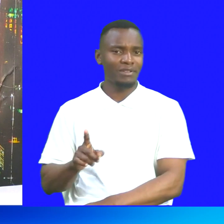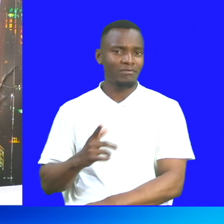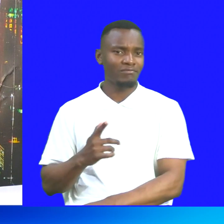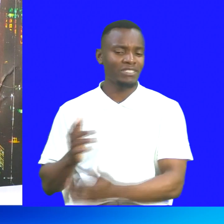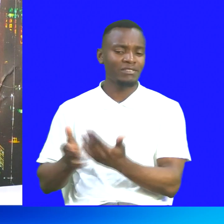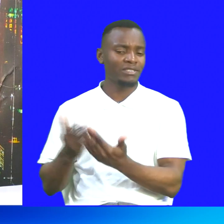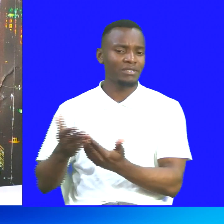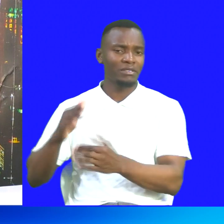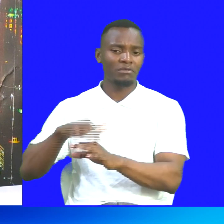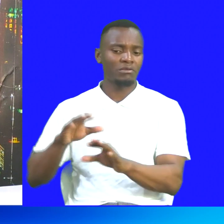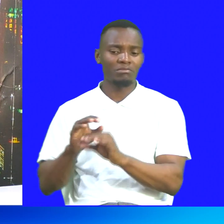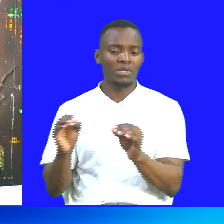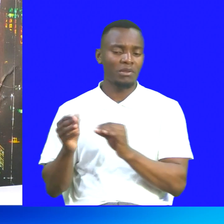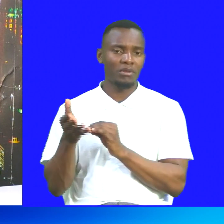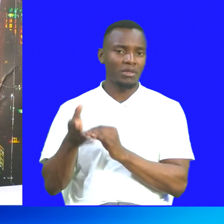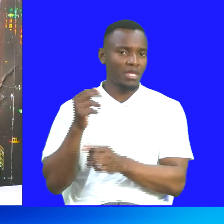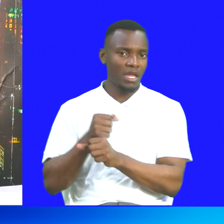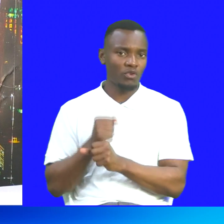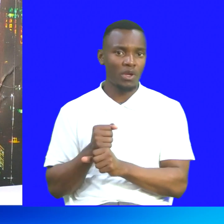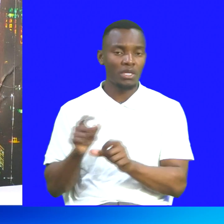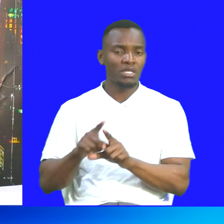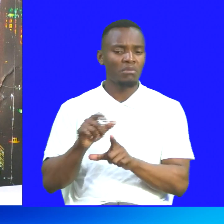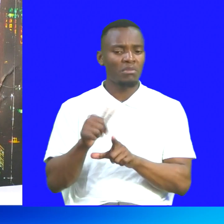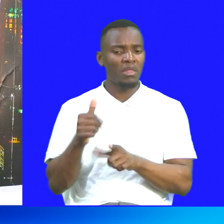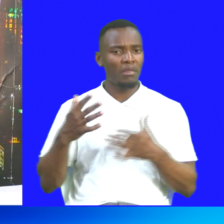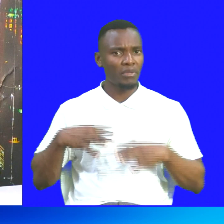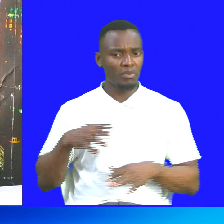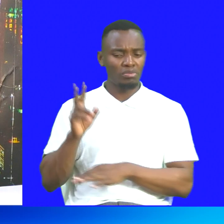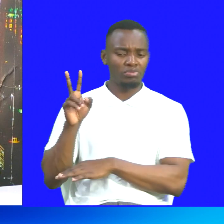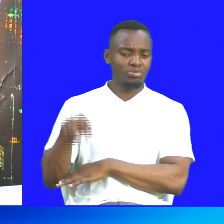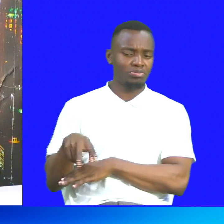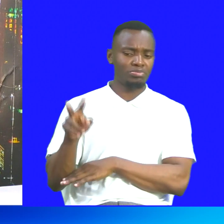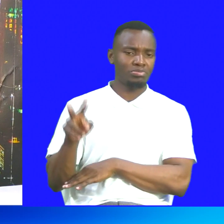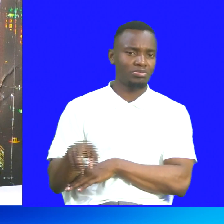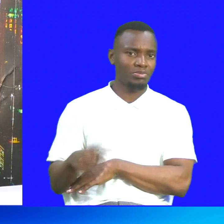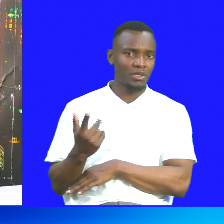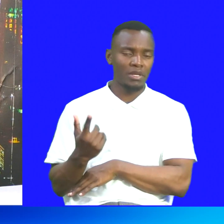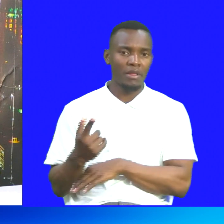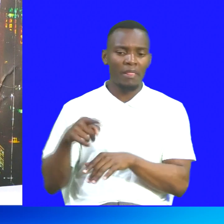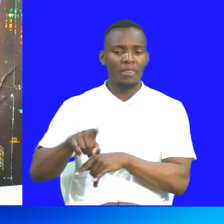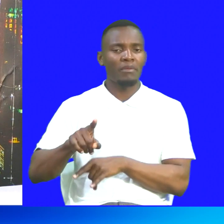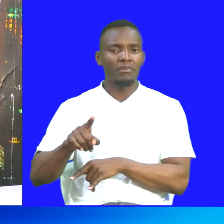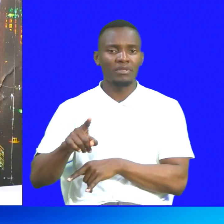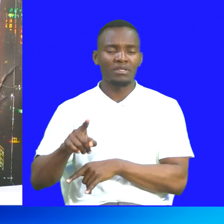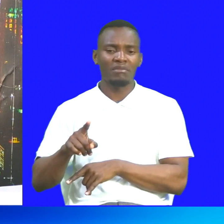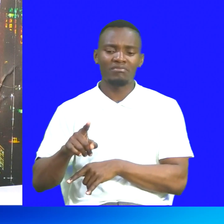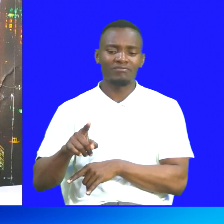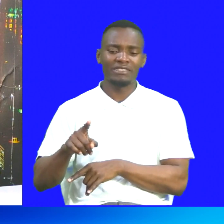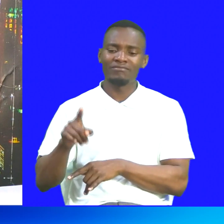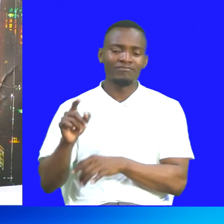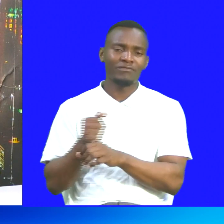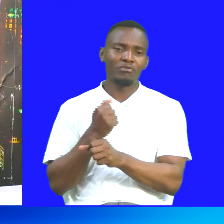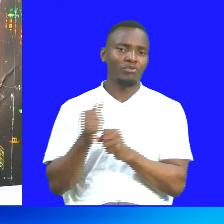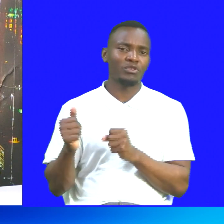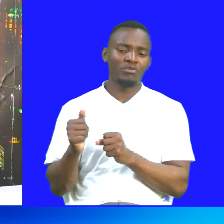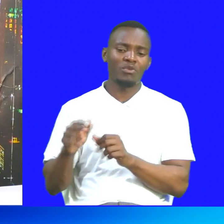at their workplaces and looked down upon as people who cannot be relied on simply